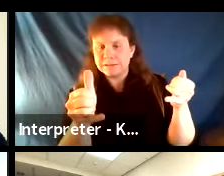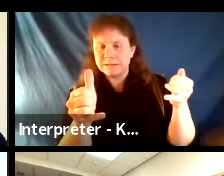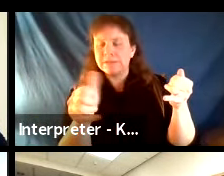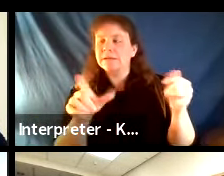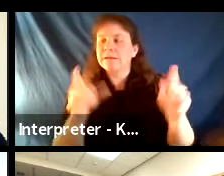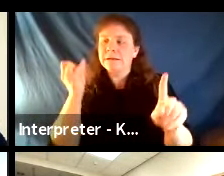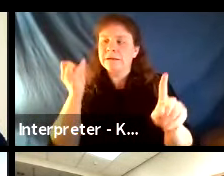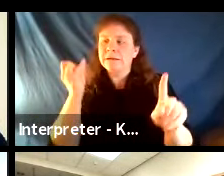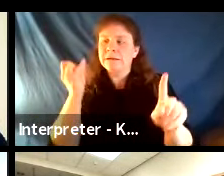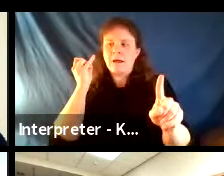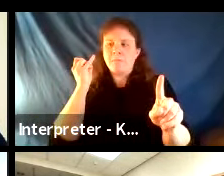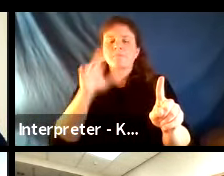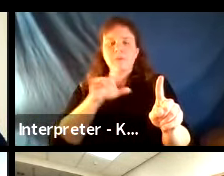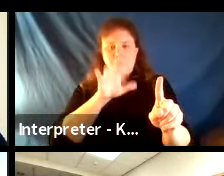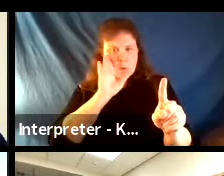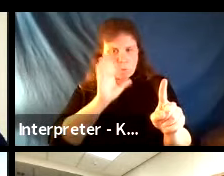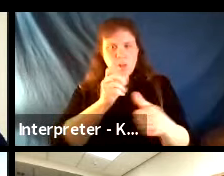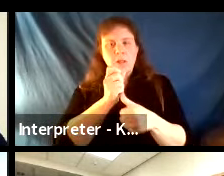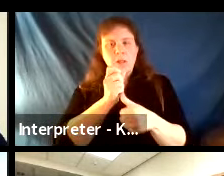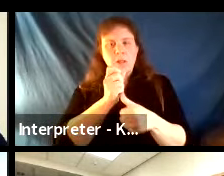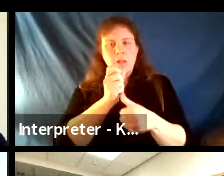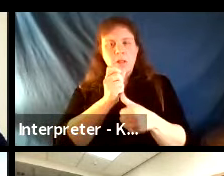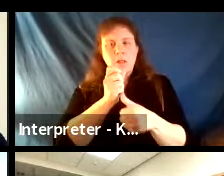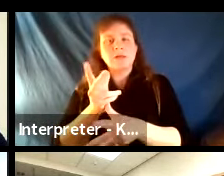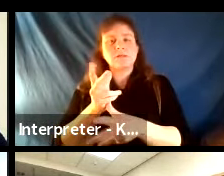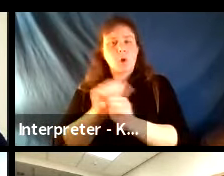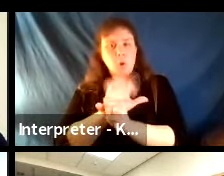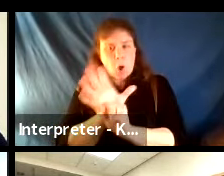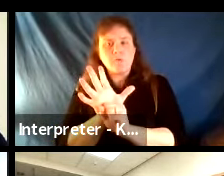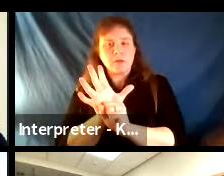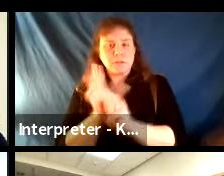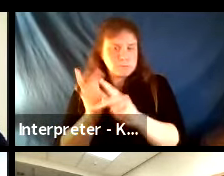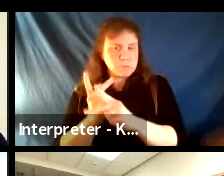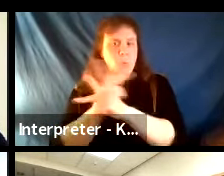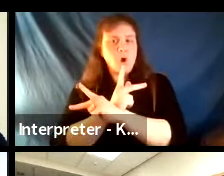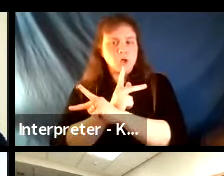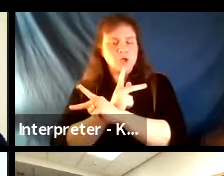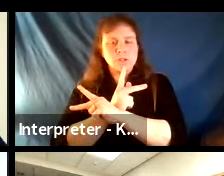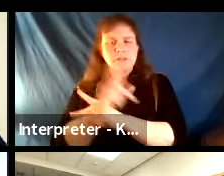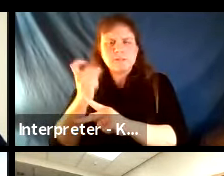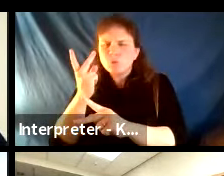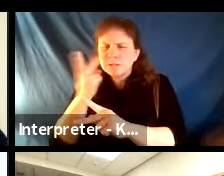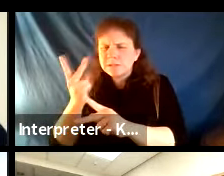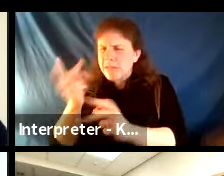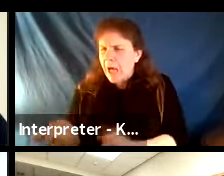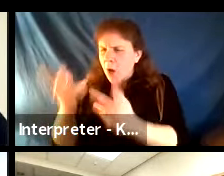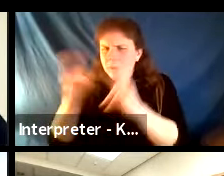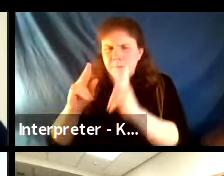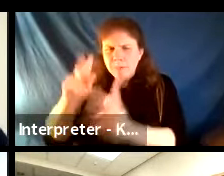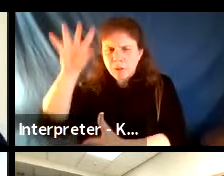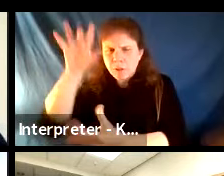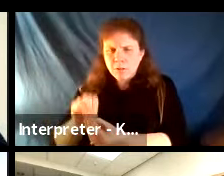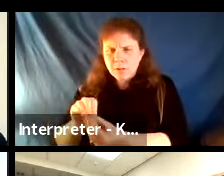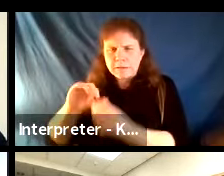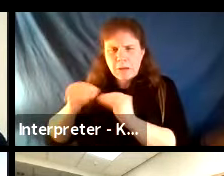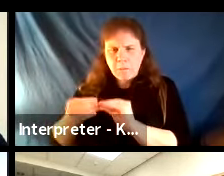significantly increasing the risk for a severe COVID, right? And so I think that's something that is